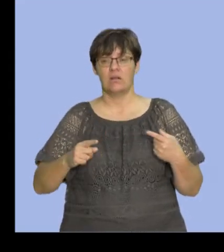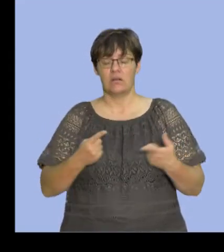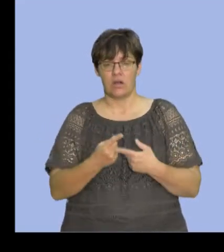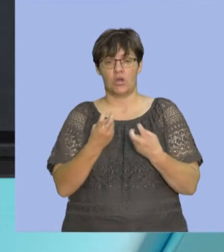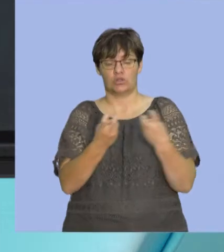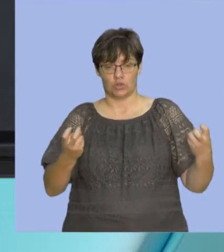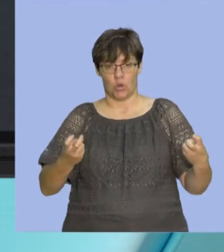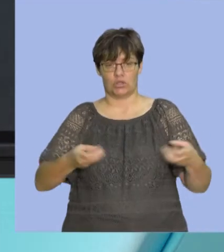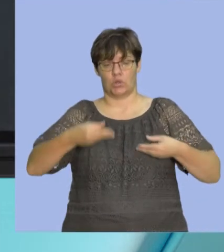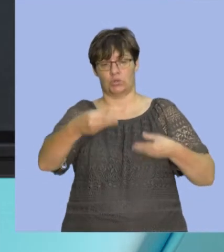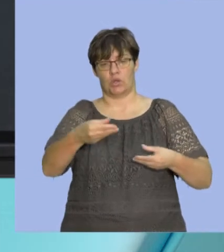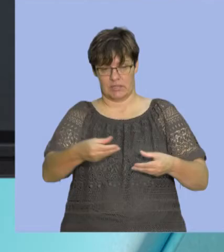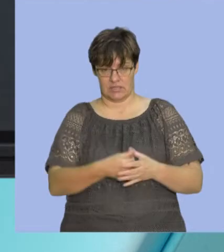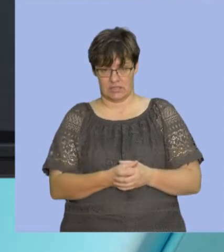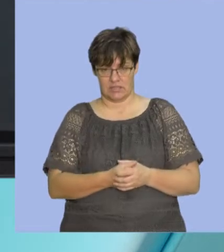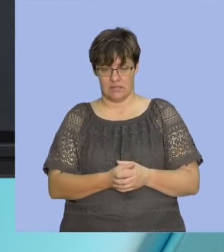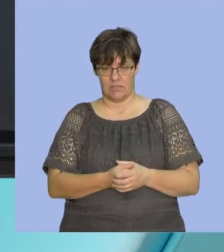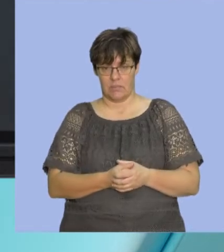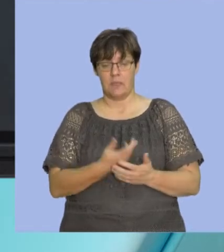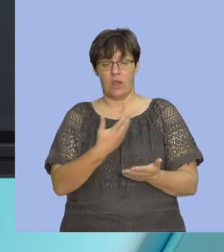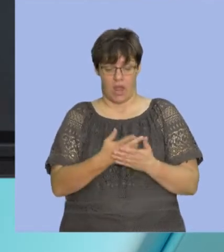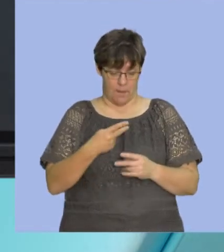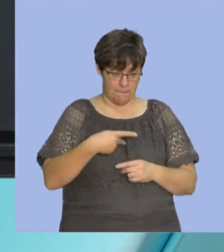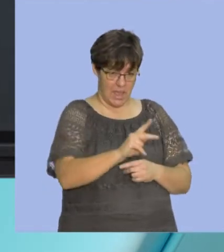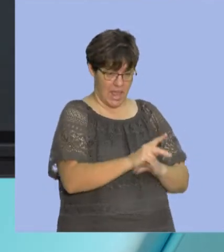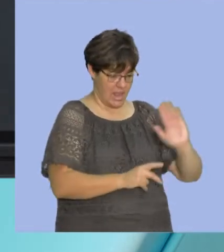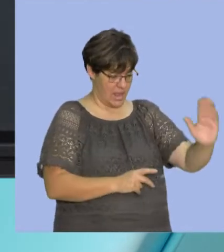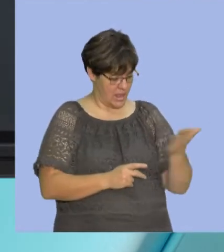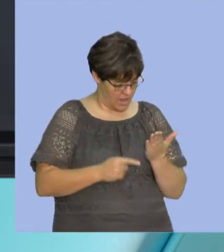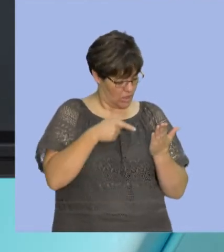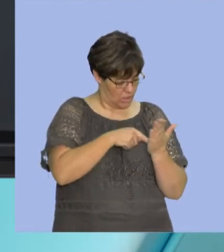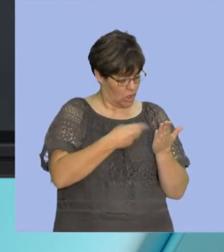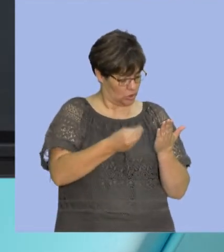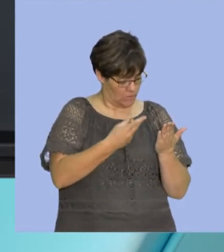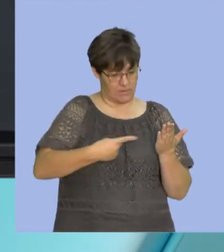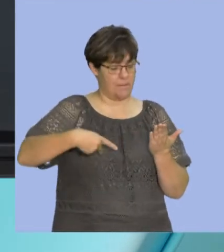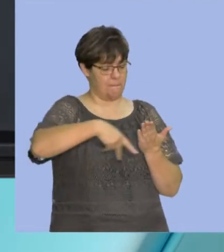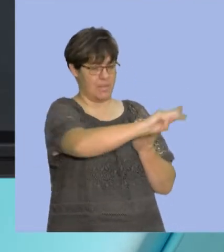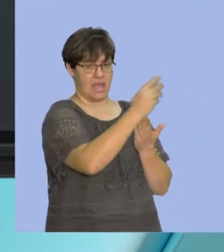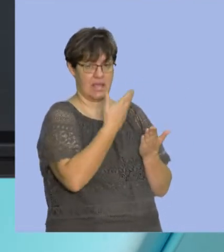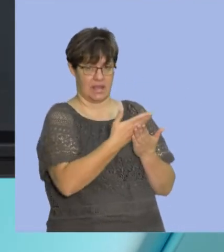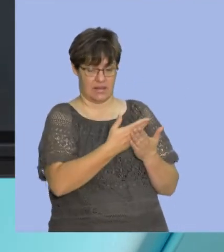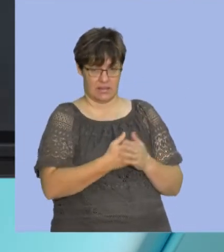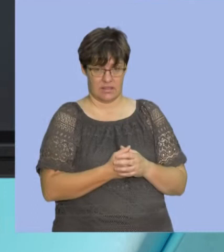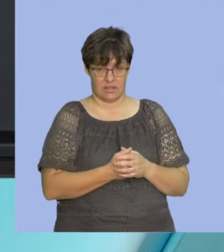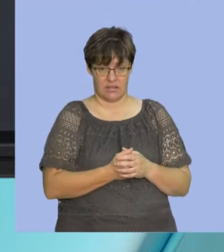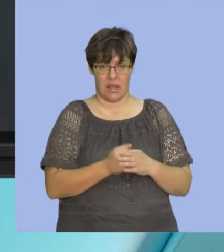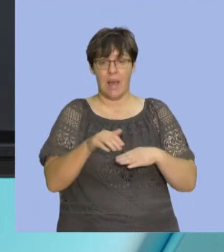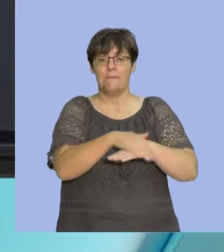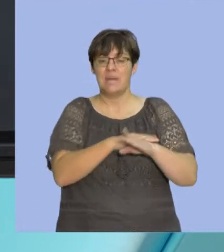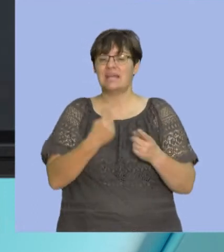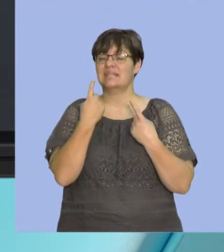source documents. It means you only pay against a source document. Remember, the basis of every